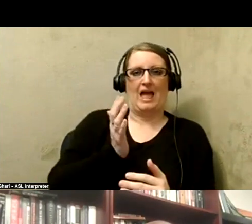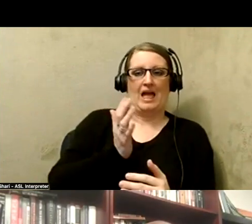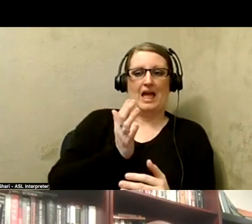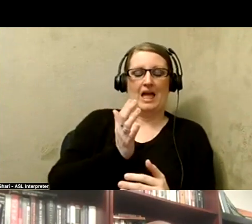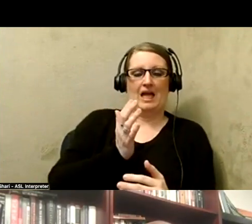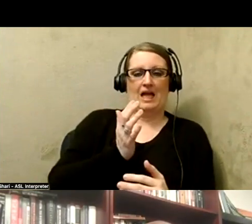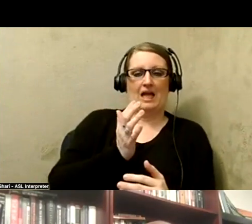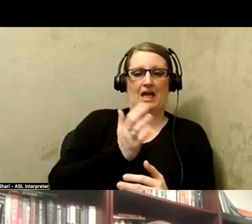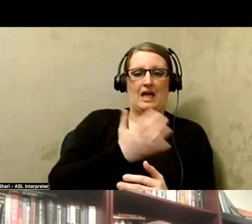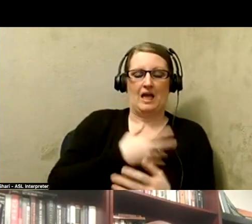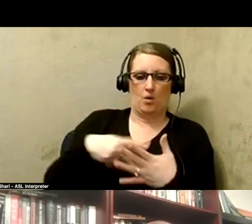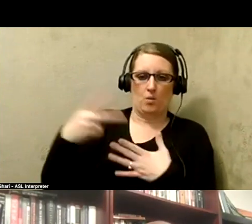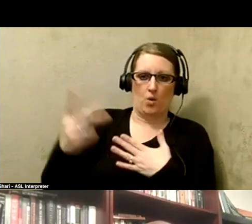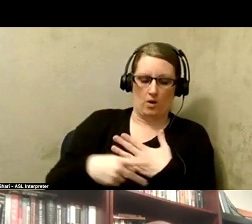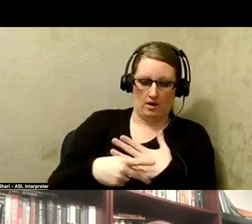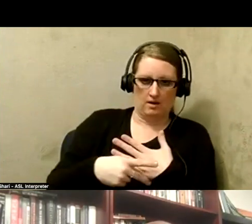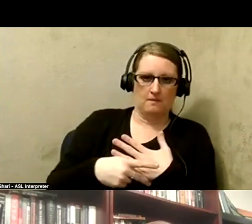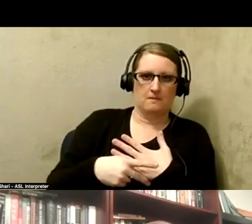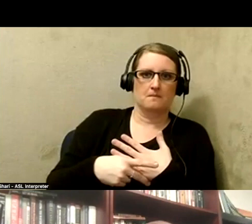program is